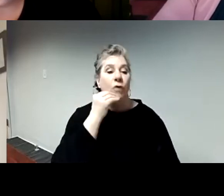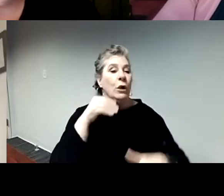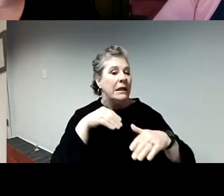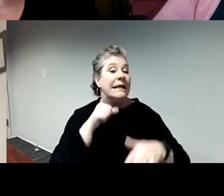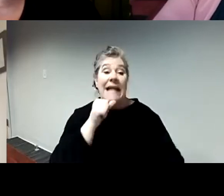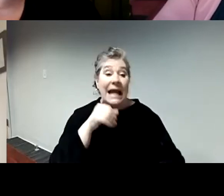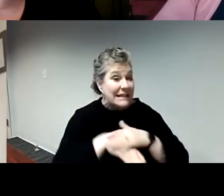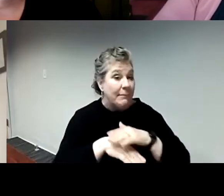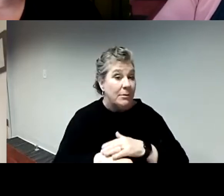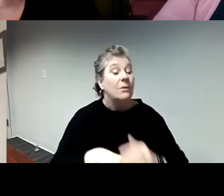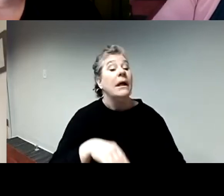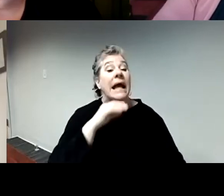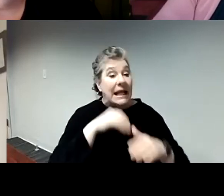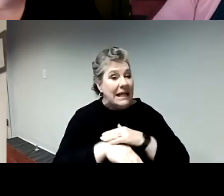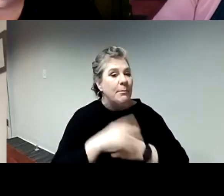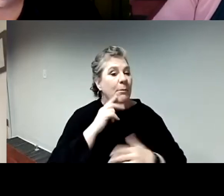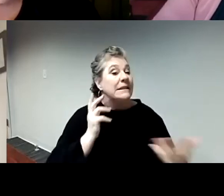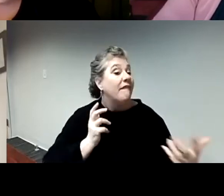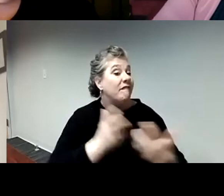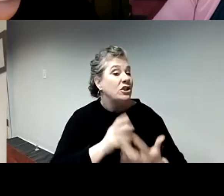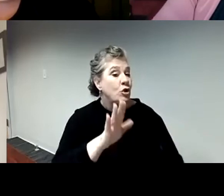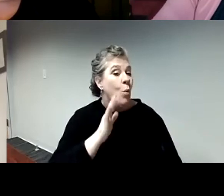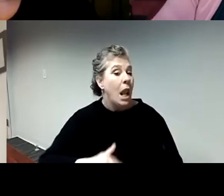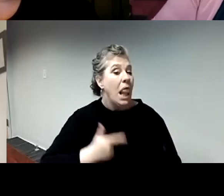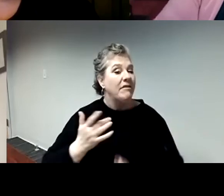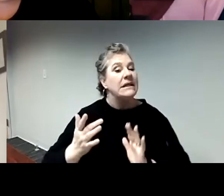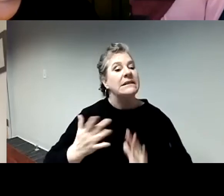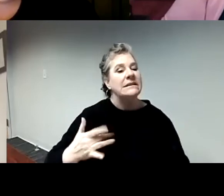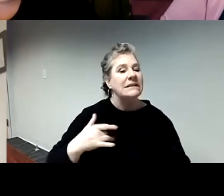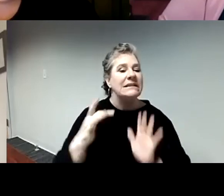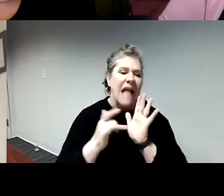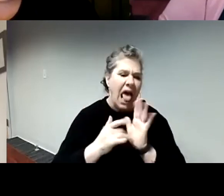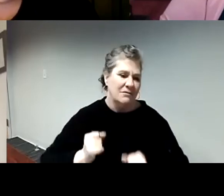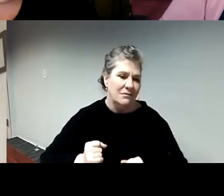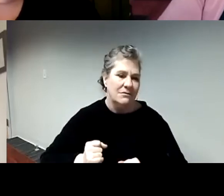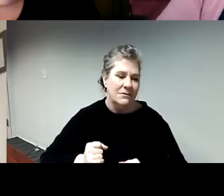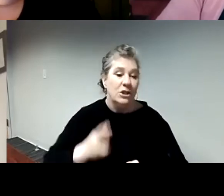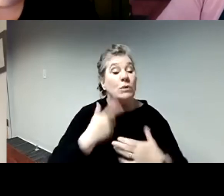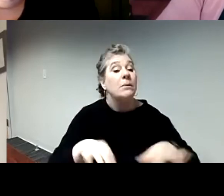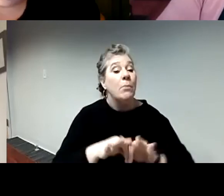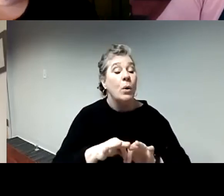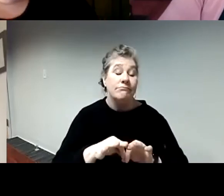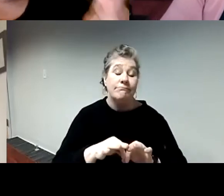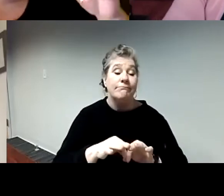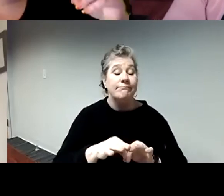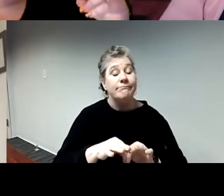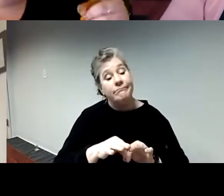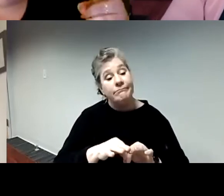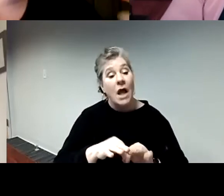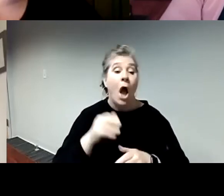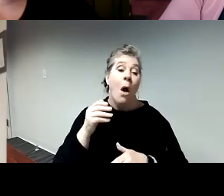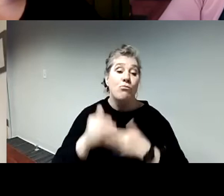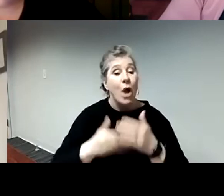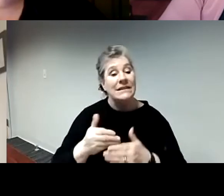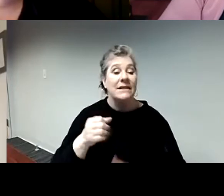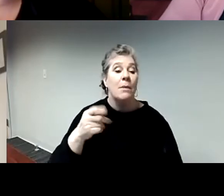you have it. Food is accessible because it fits your life. And so that brings things in like the importance of quote unquote processed foods,